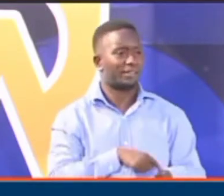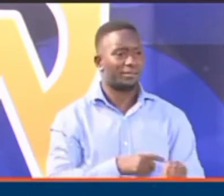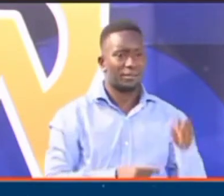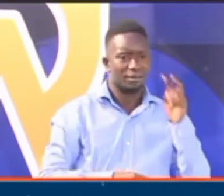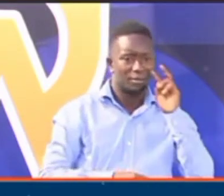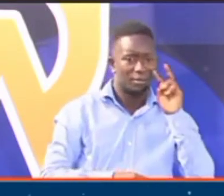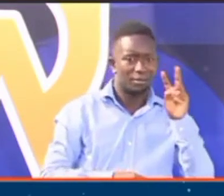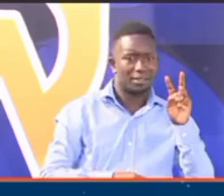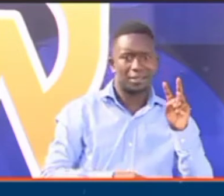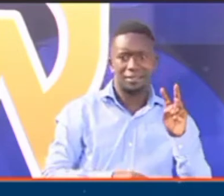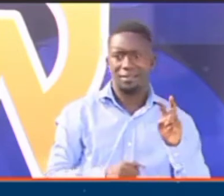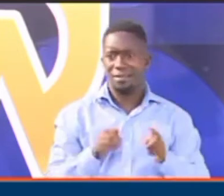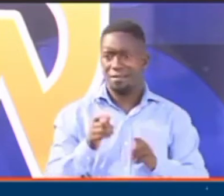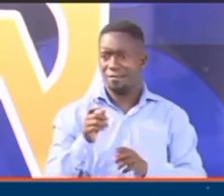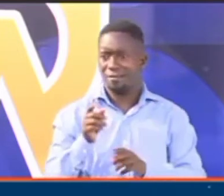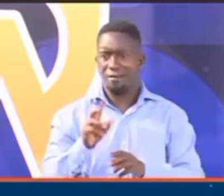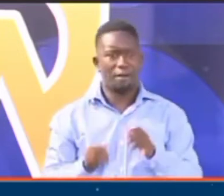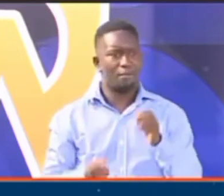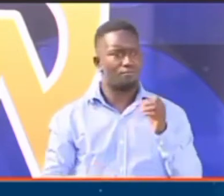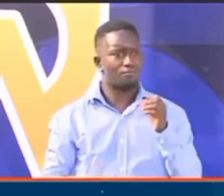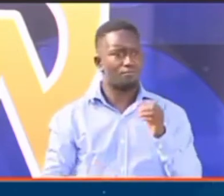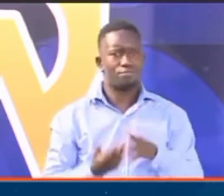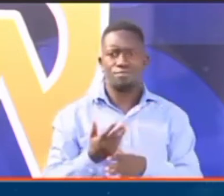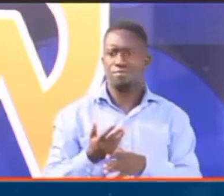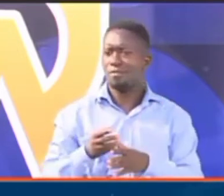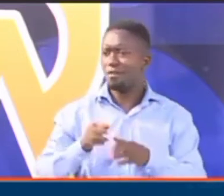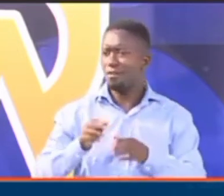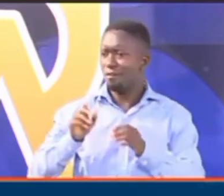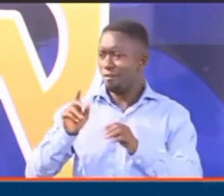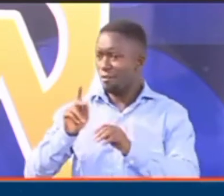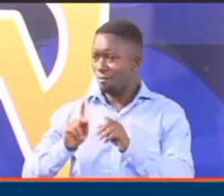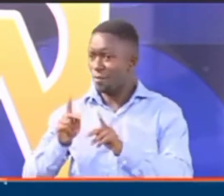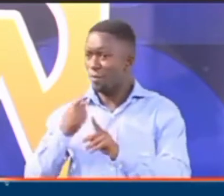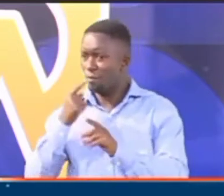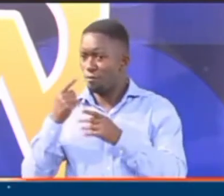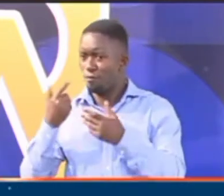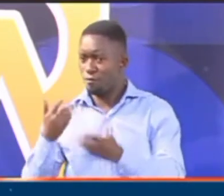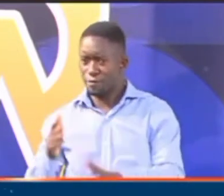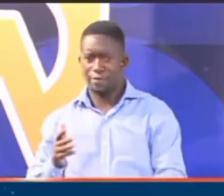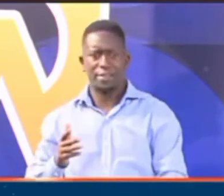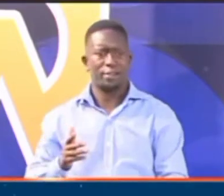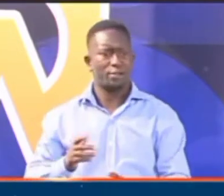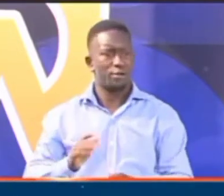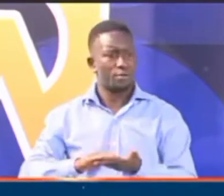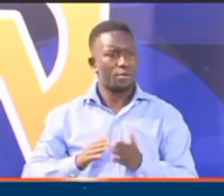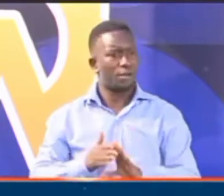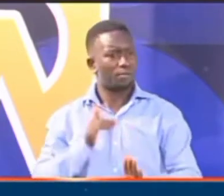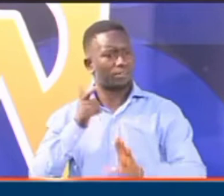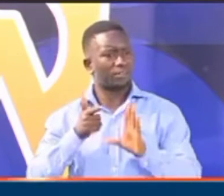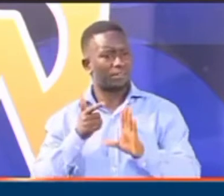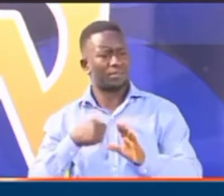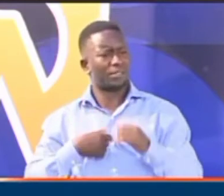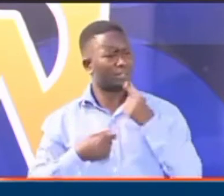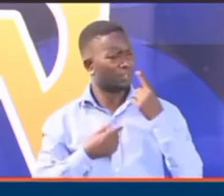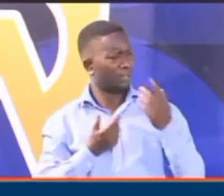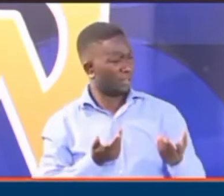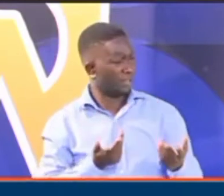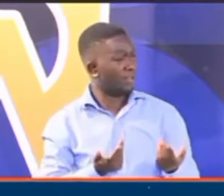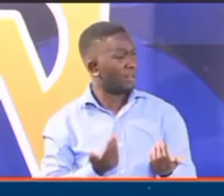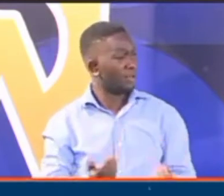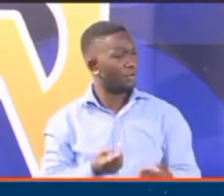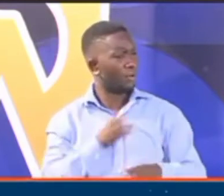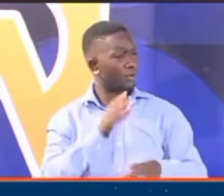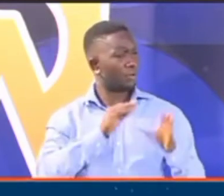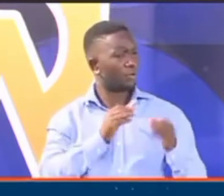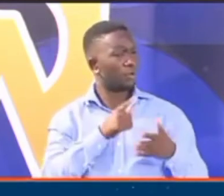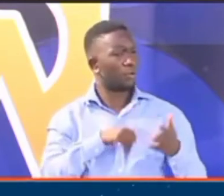somewhat established journalists, you know, they were all intelligent, and I was like, okay, what are we going to learn from this fellowship? I mean,